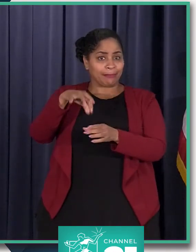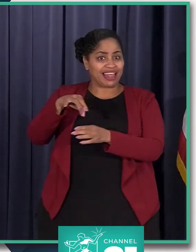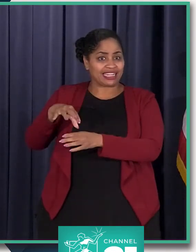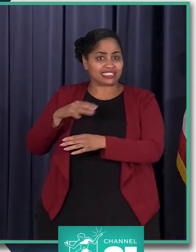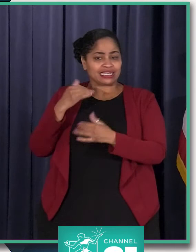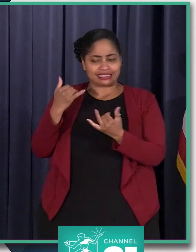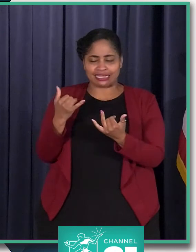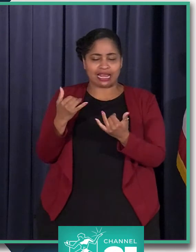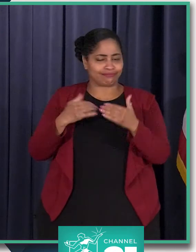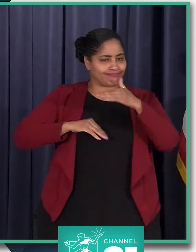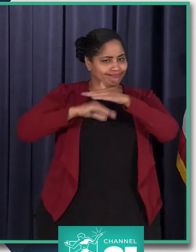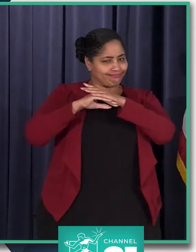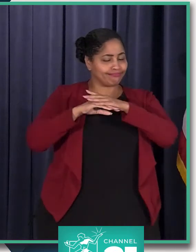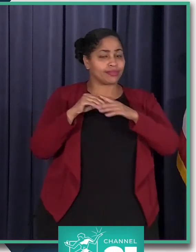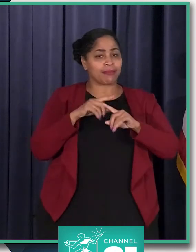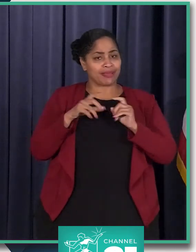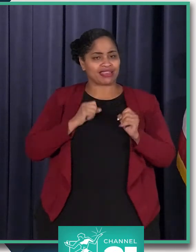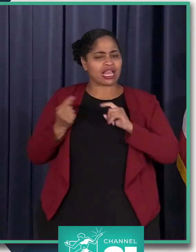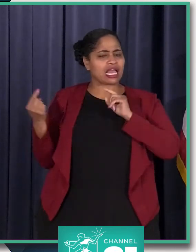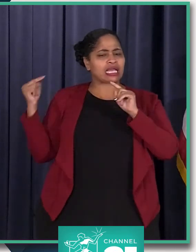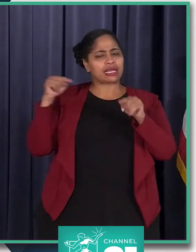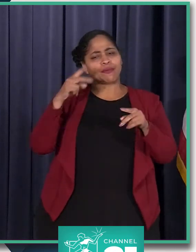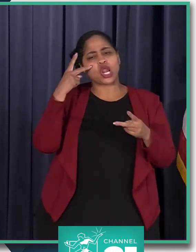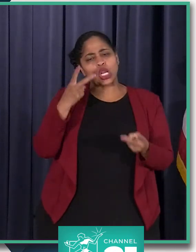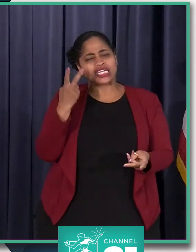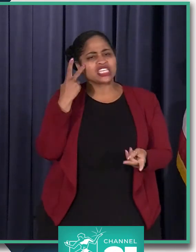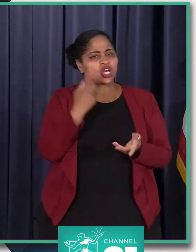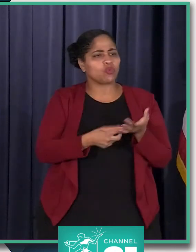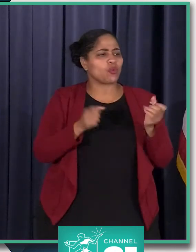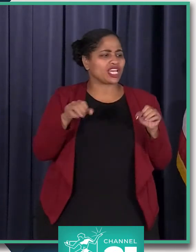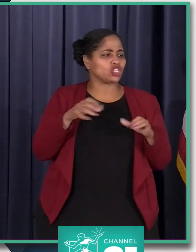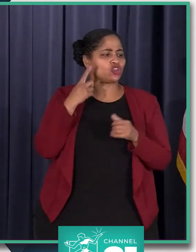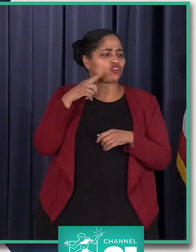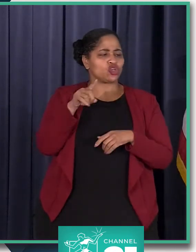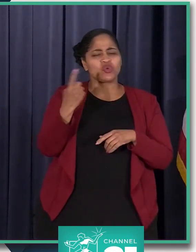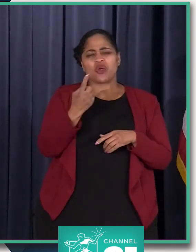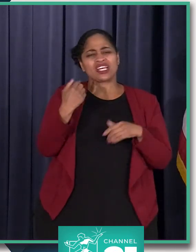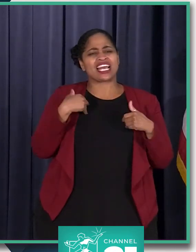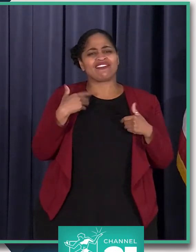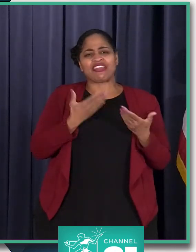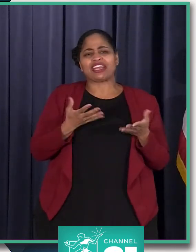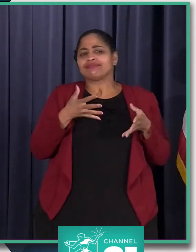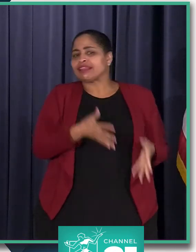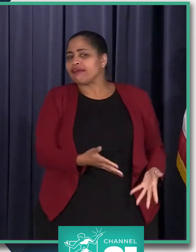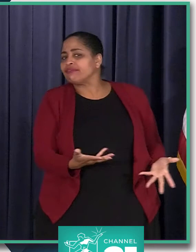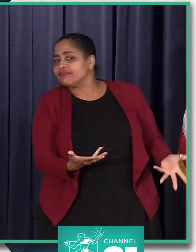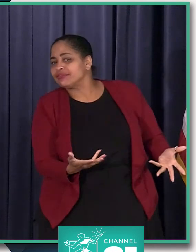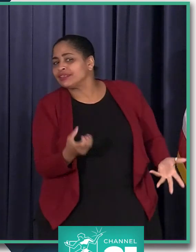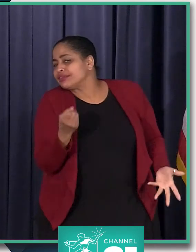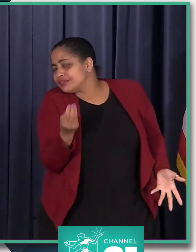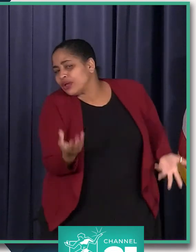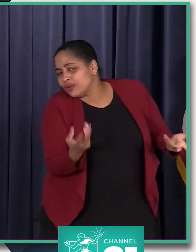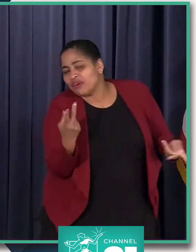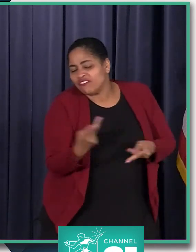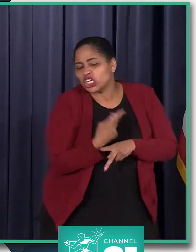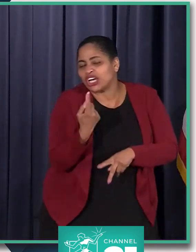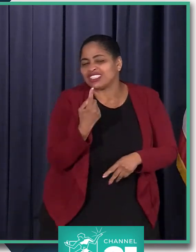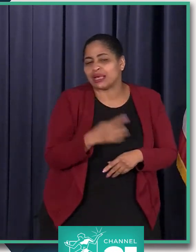on, take a look at it, and see what we can do for you. It's, you know, we always have things laying around, so I'm sure we can do something for you.